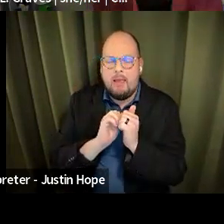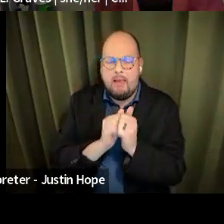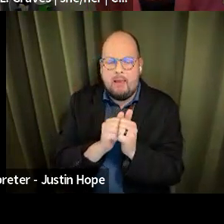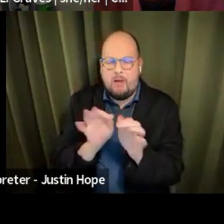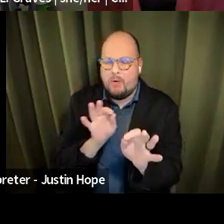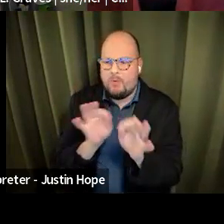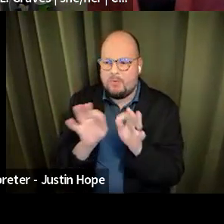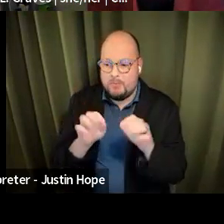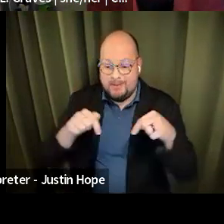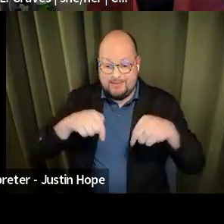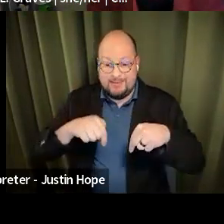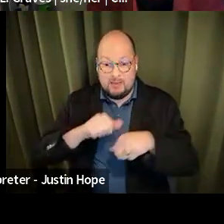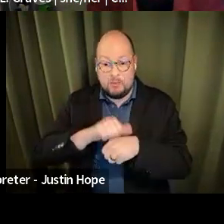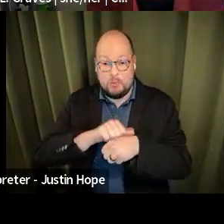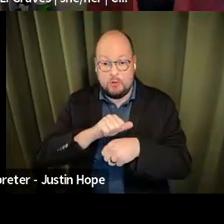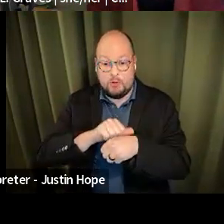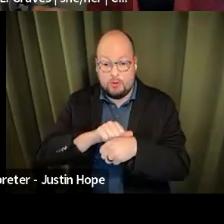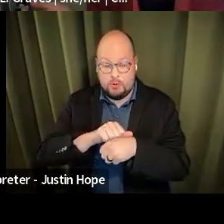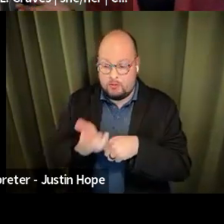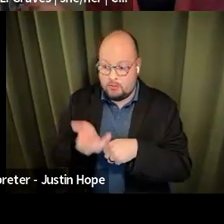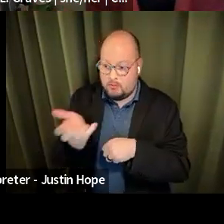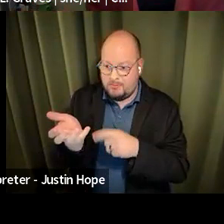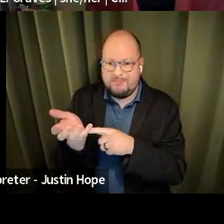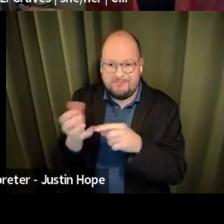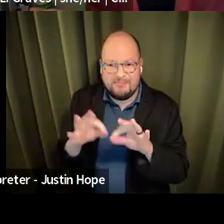with all of the potential audiences,